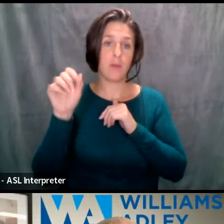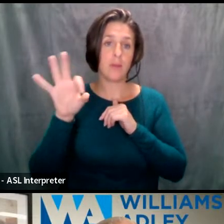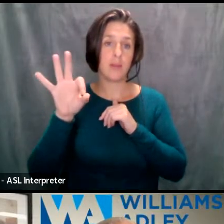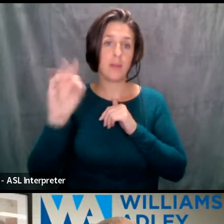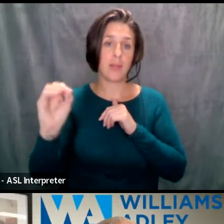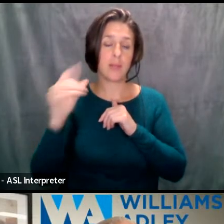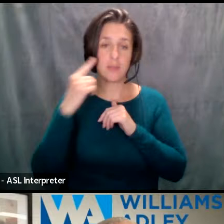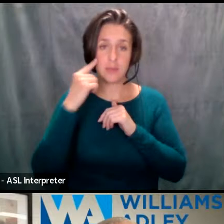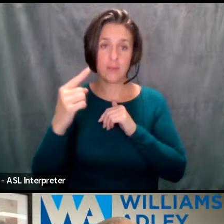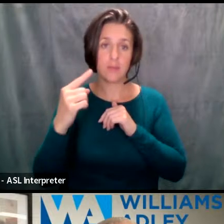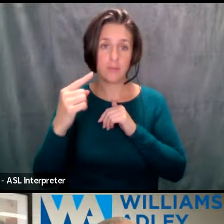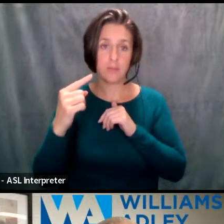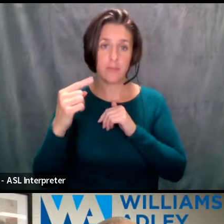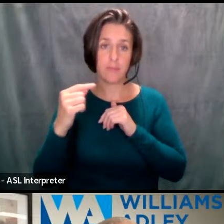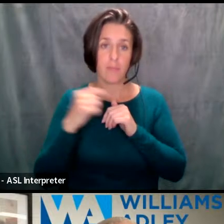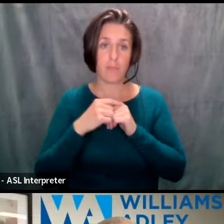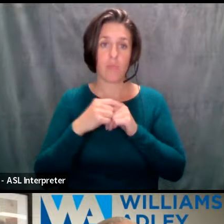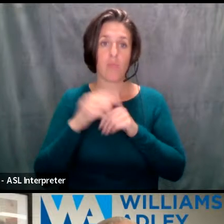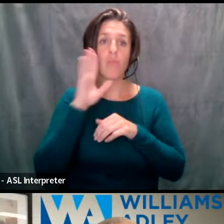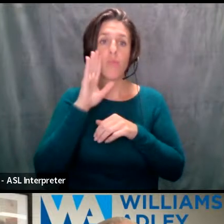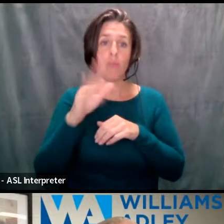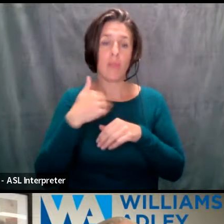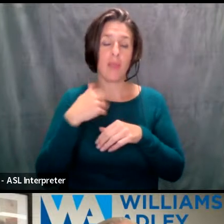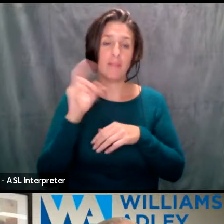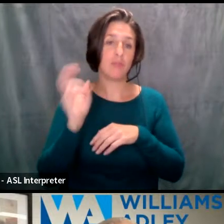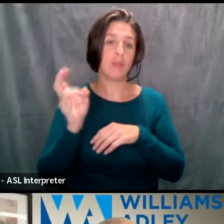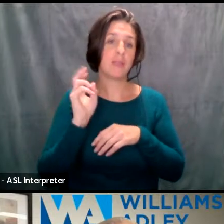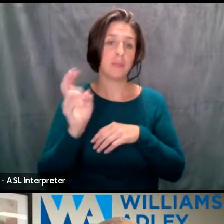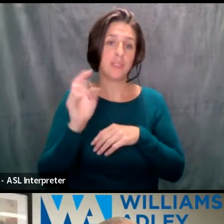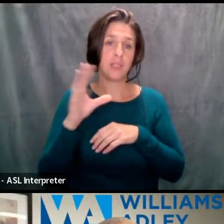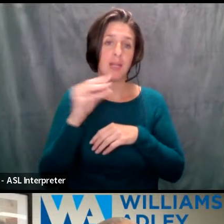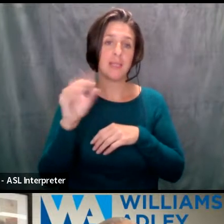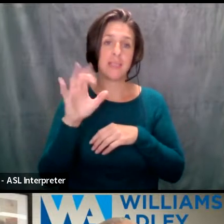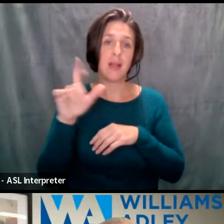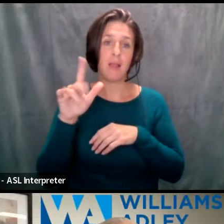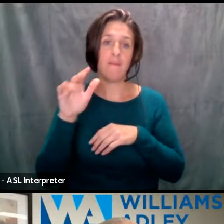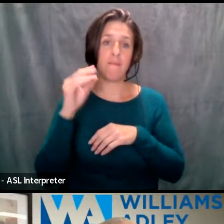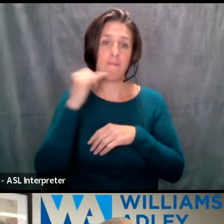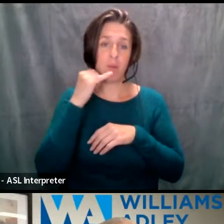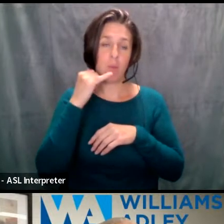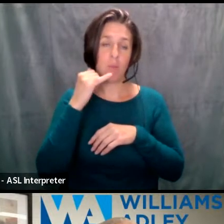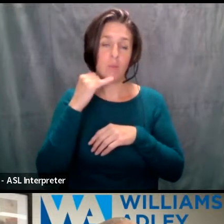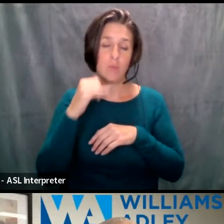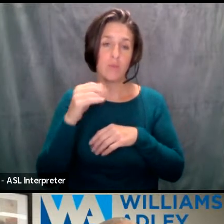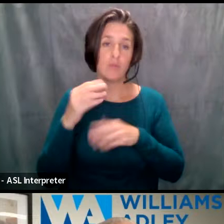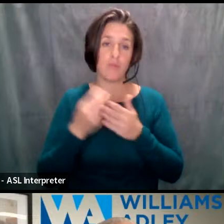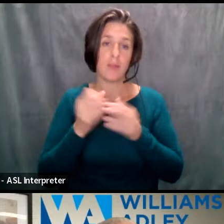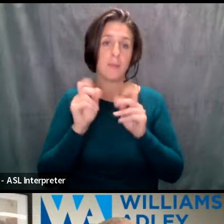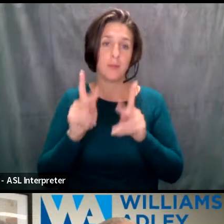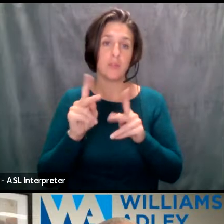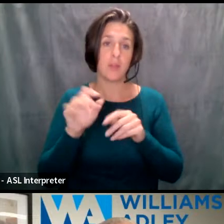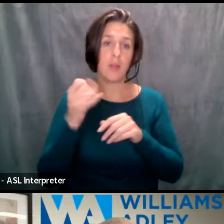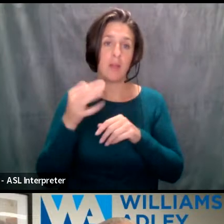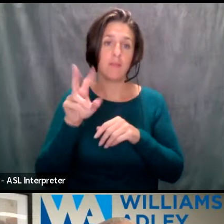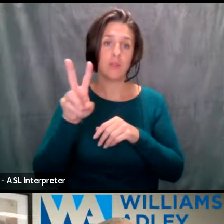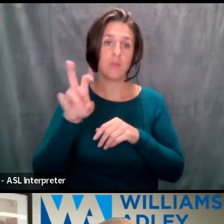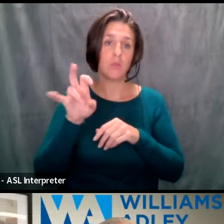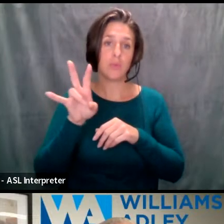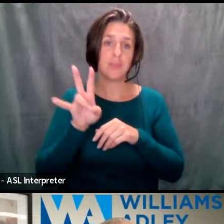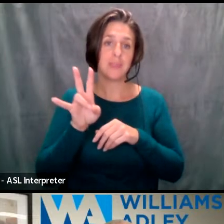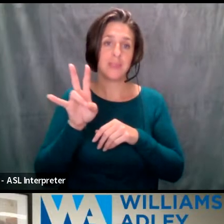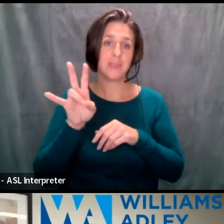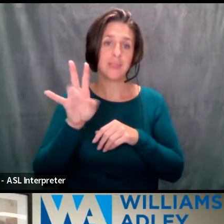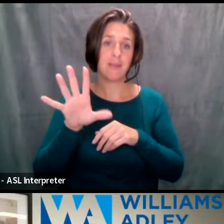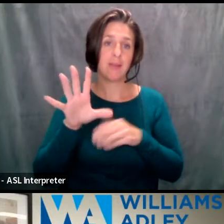$33,551.90. There'll be transportation and cell phone reimbursements of $275